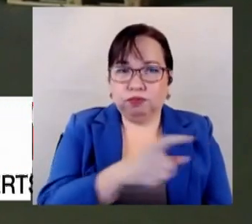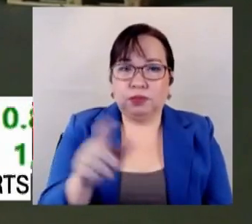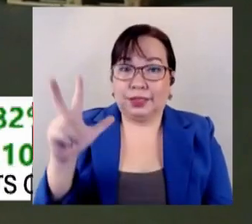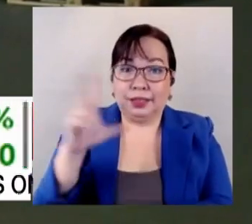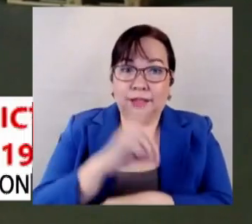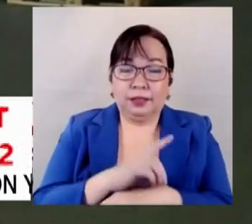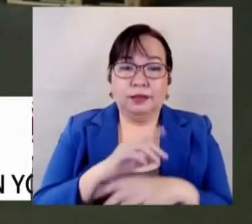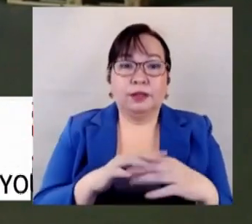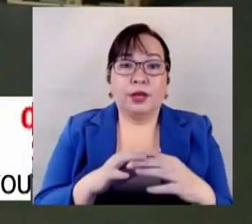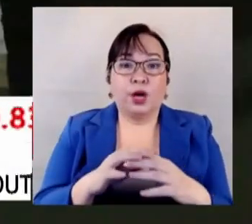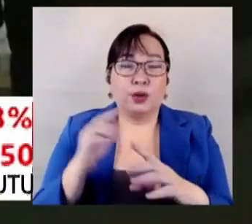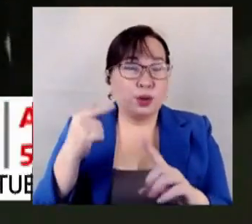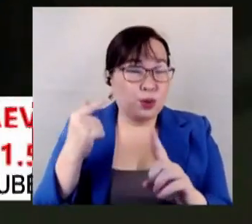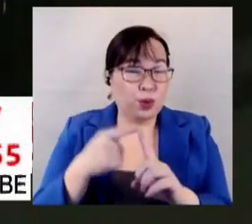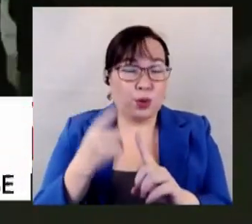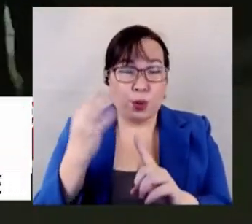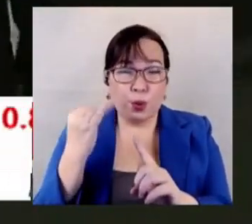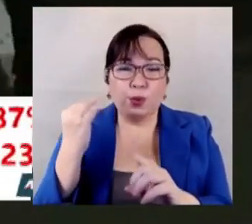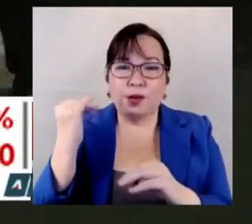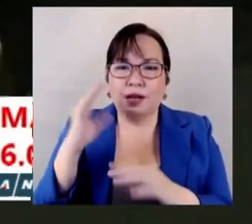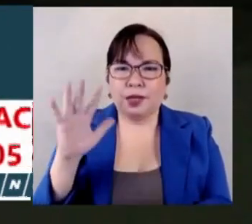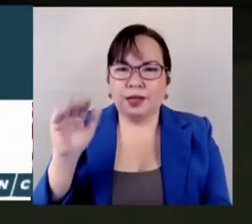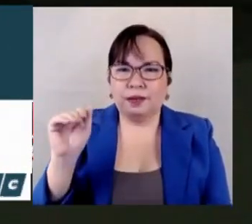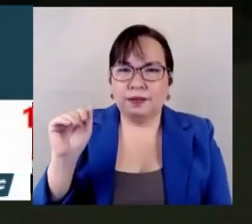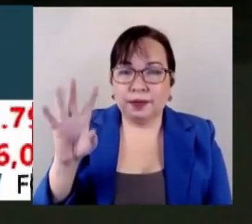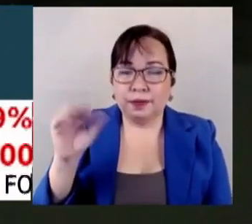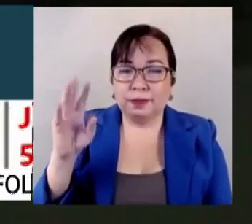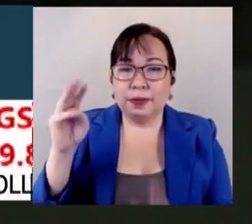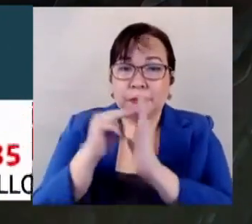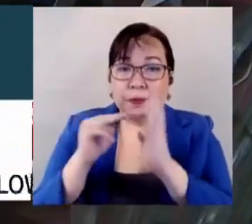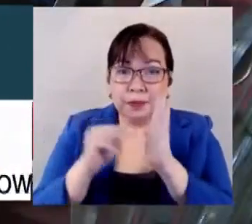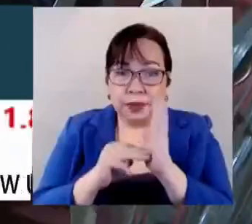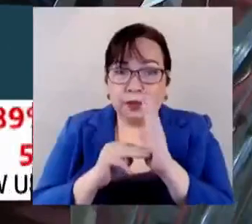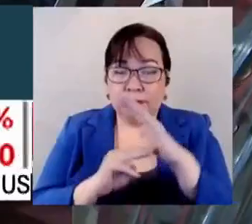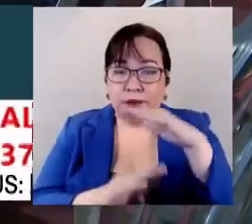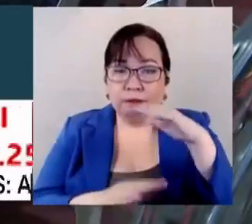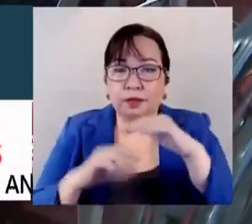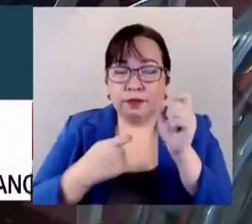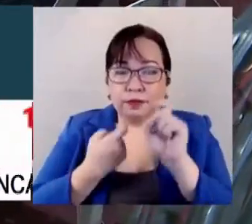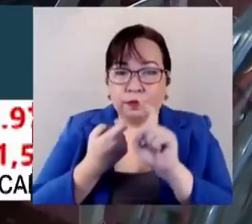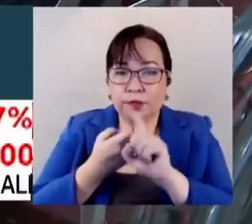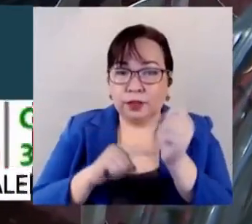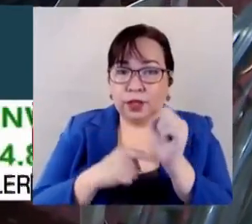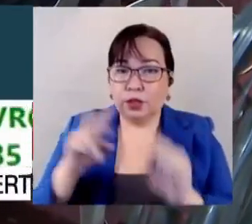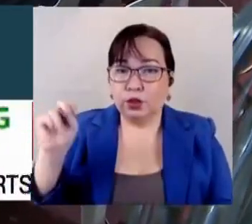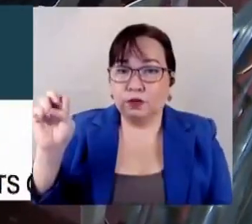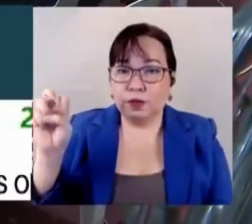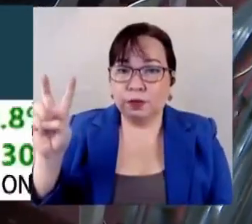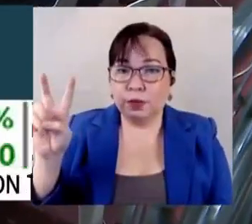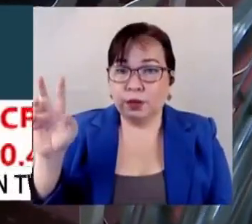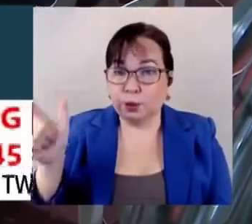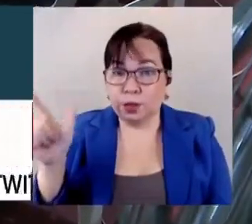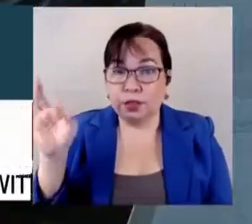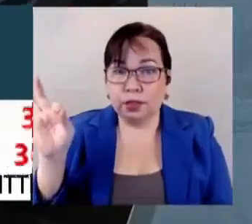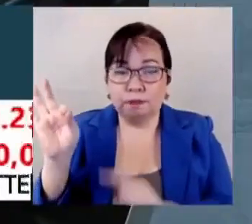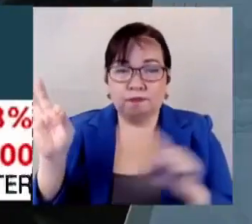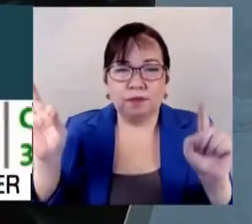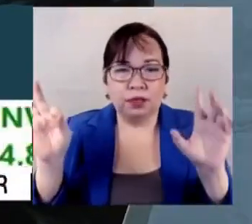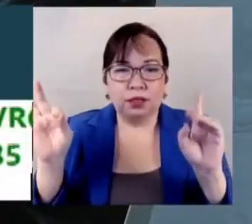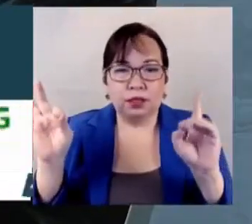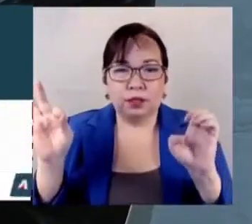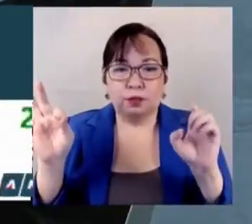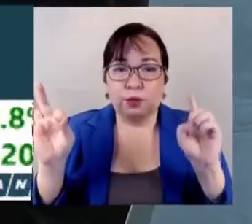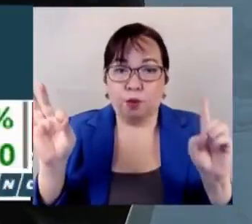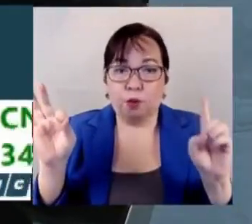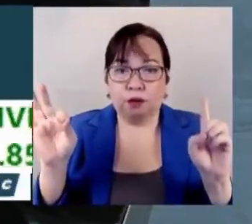now aiming to vaccinate up to 15 million people from November 29th to December 1st. The previous goal was for